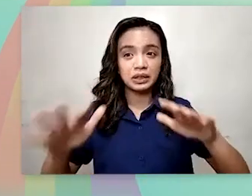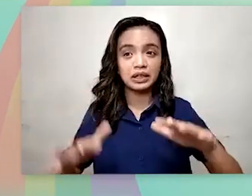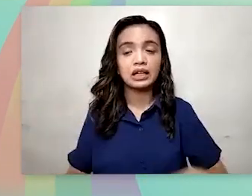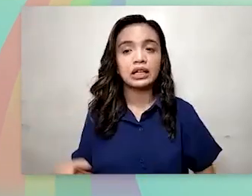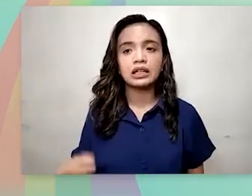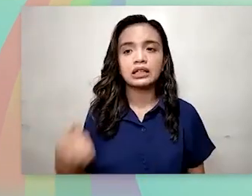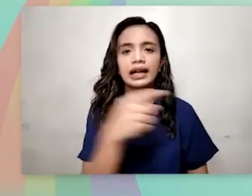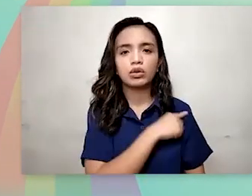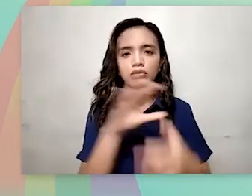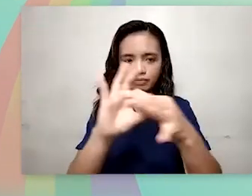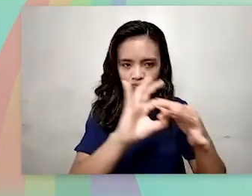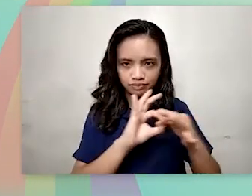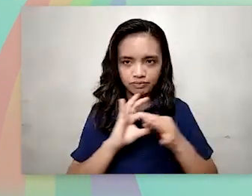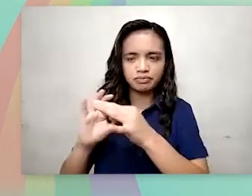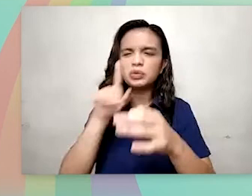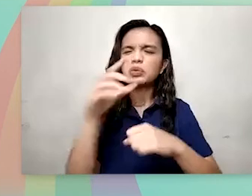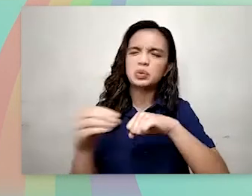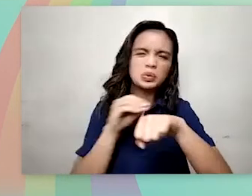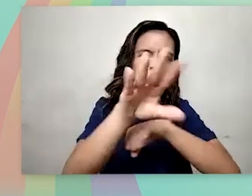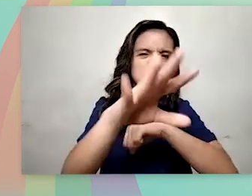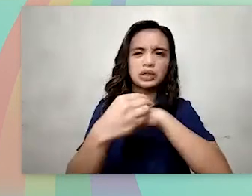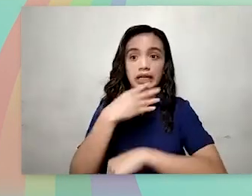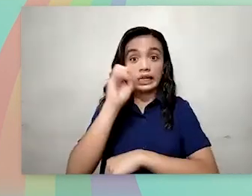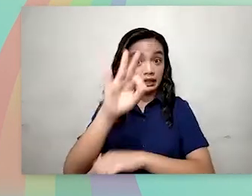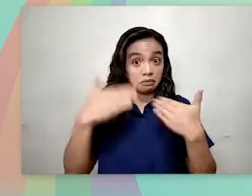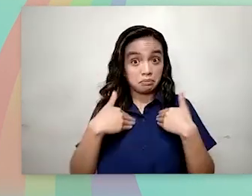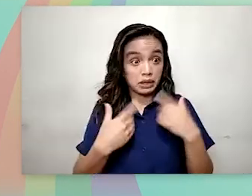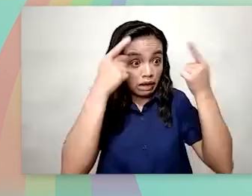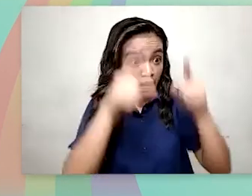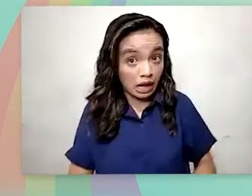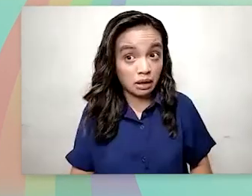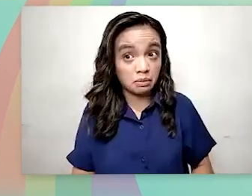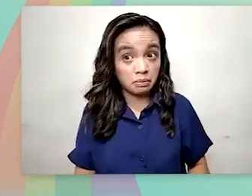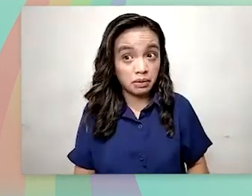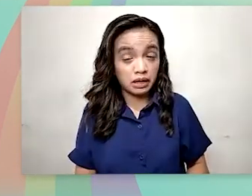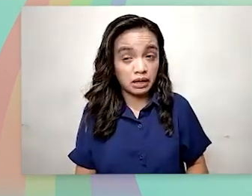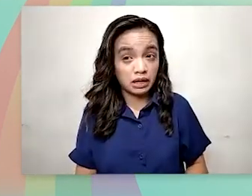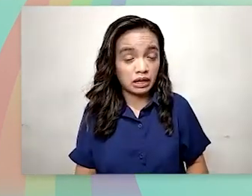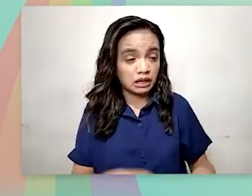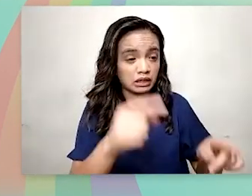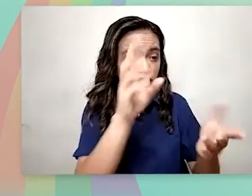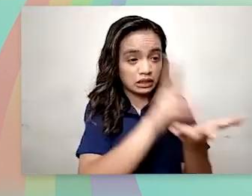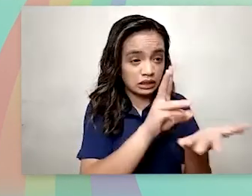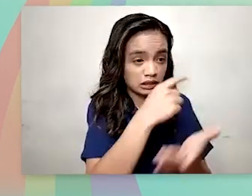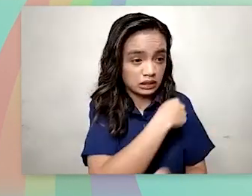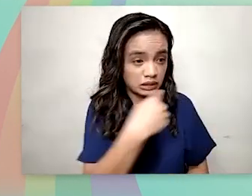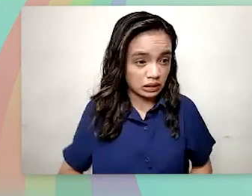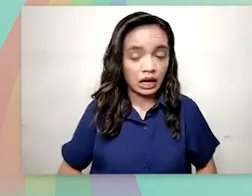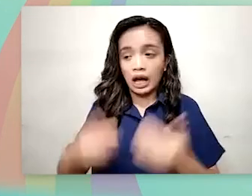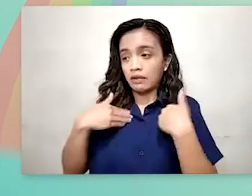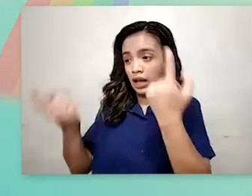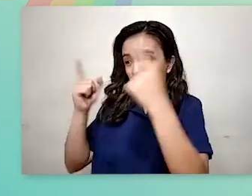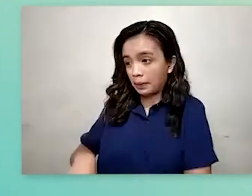learned from the pandemic, it's that, we're all connected. We're all affected. If something happens in a small city in China that we've never heard